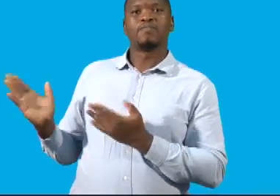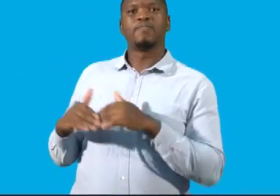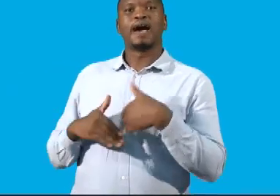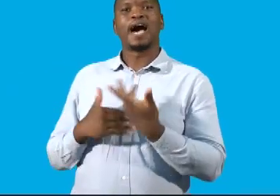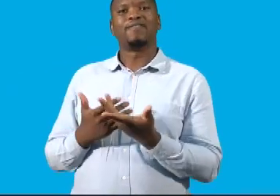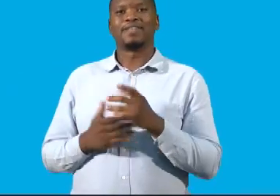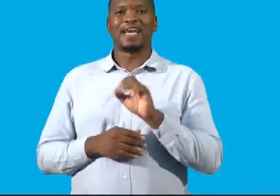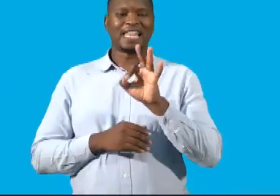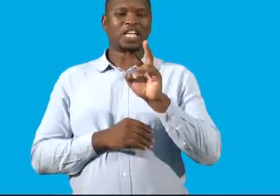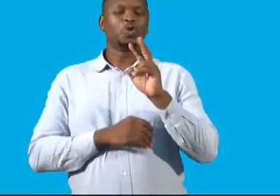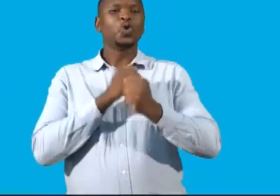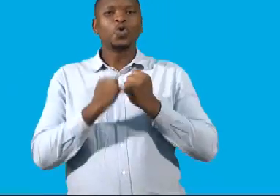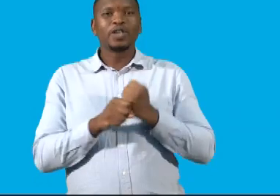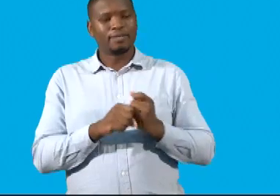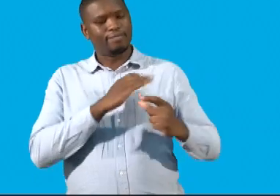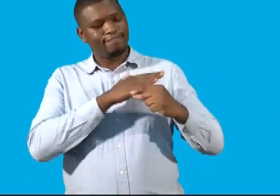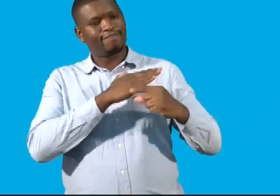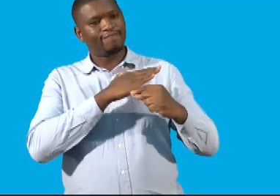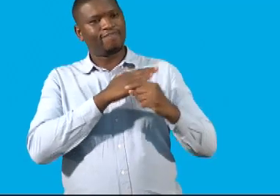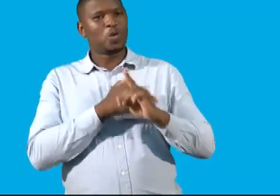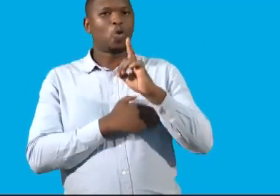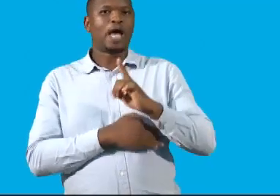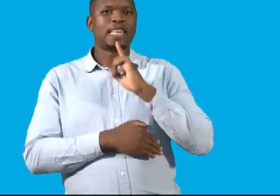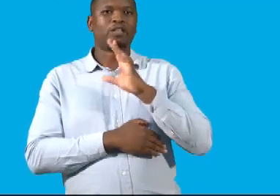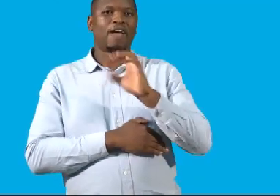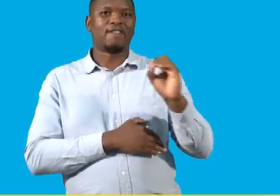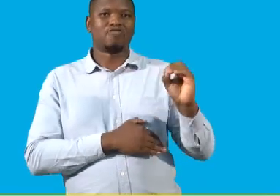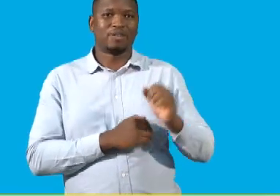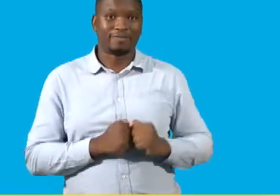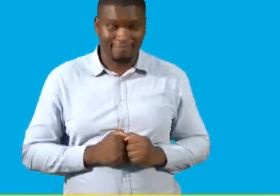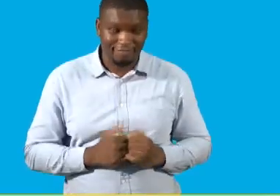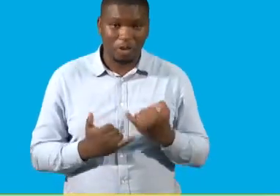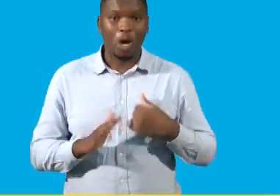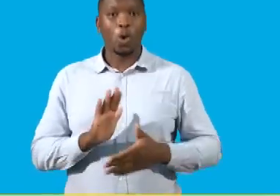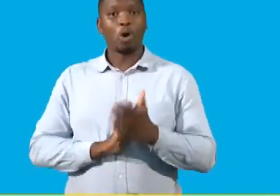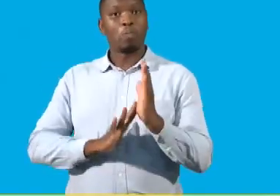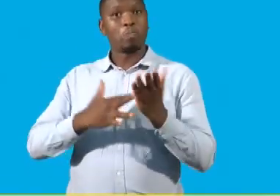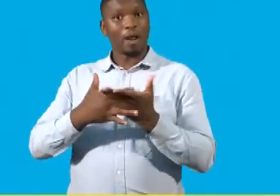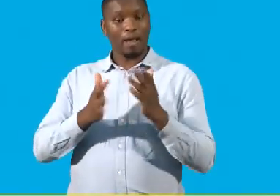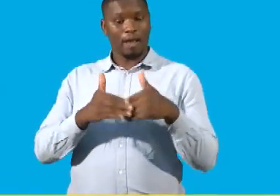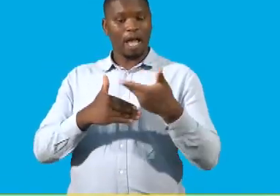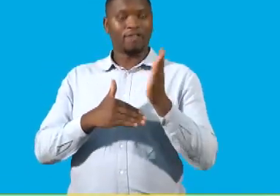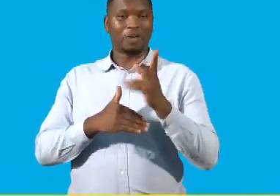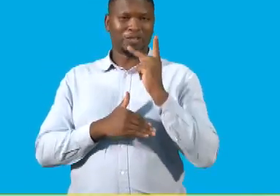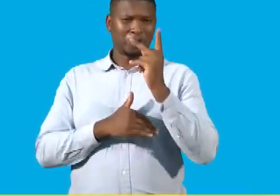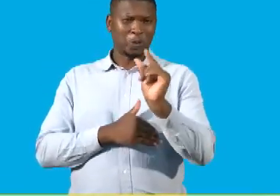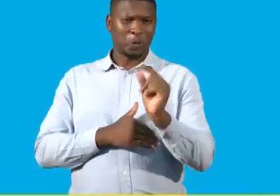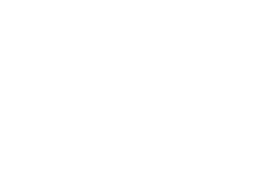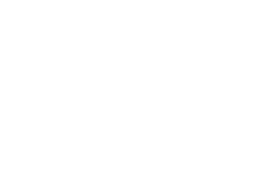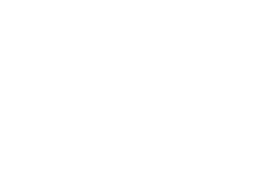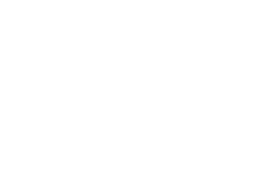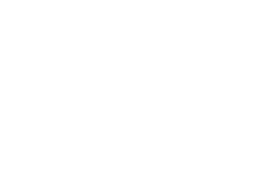after 32 years of paying 1,500 into the account. Let's quickly go to an ad break and then we'll see you just